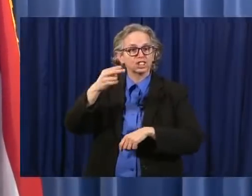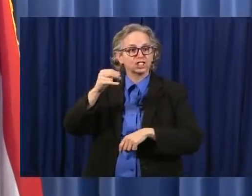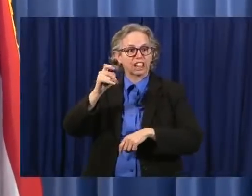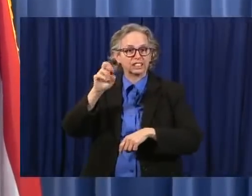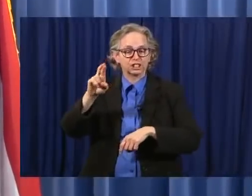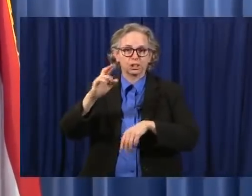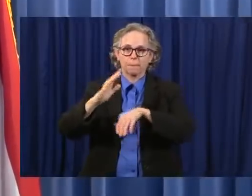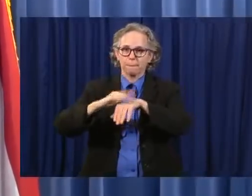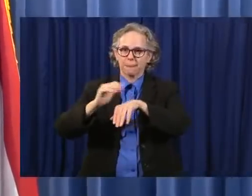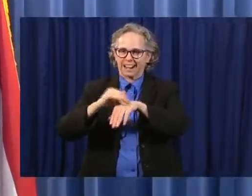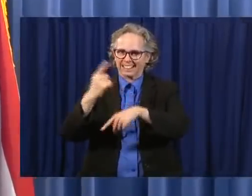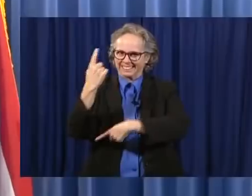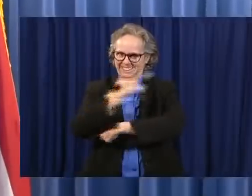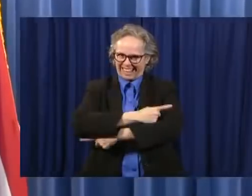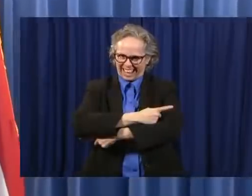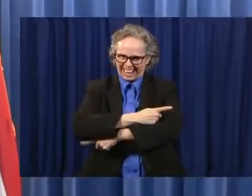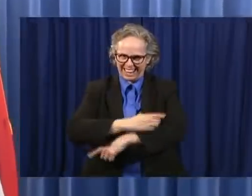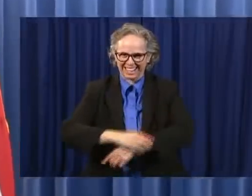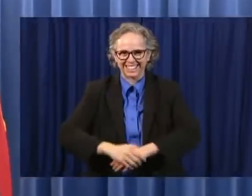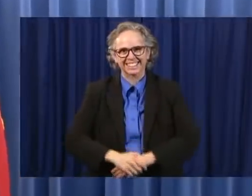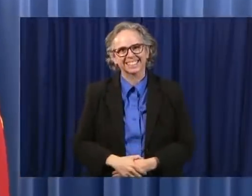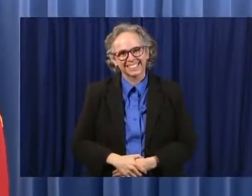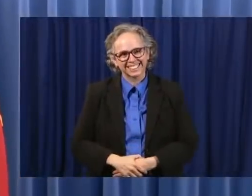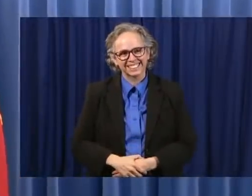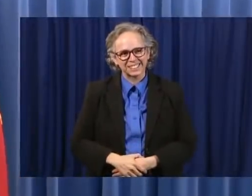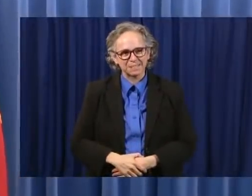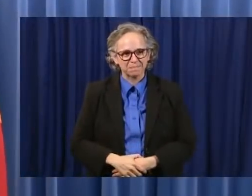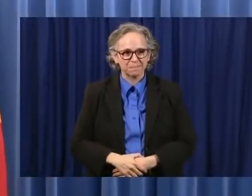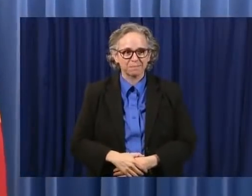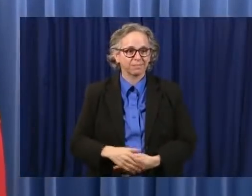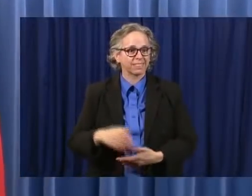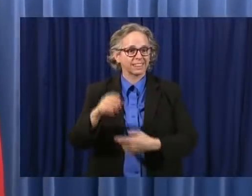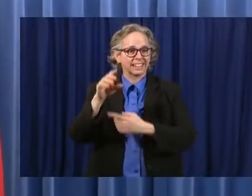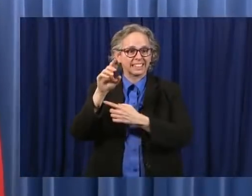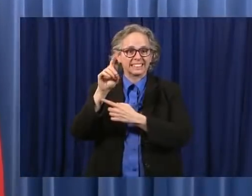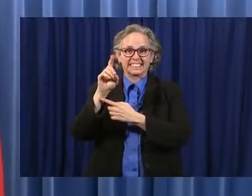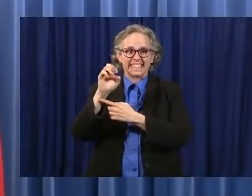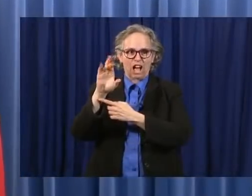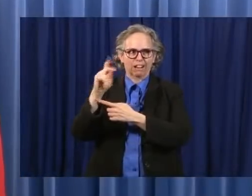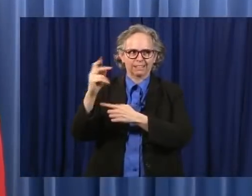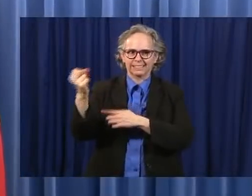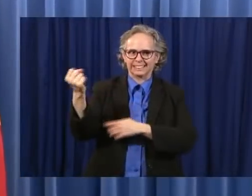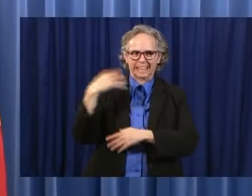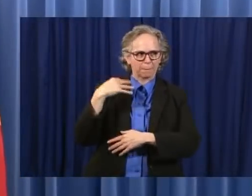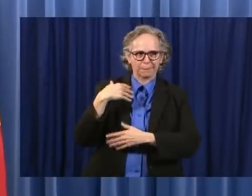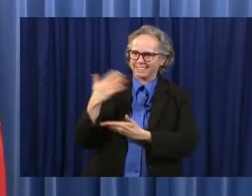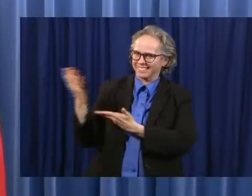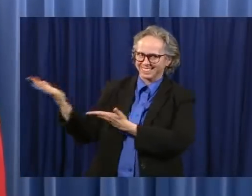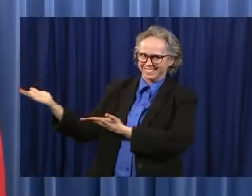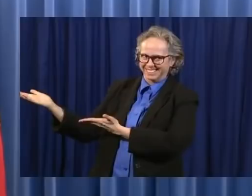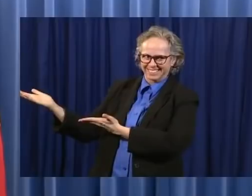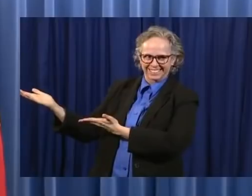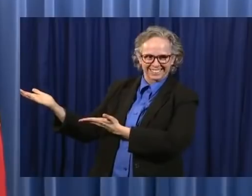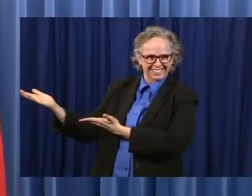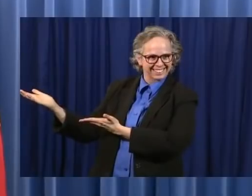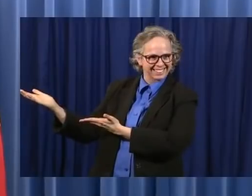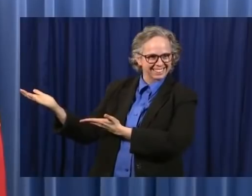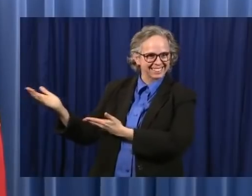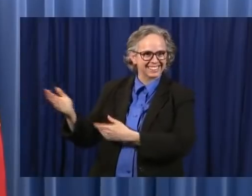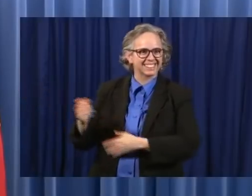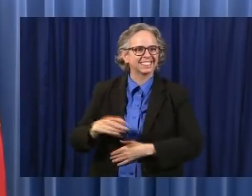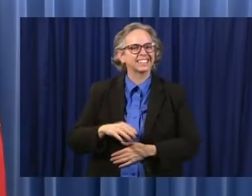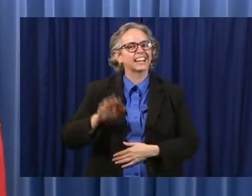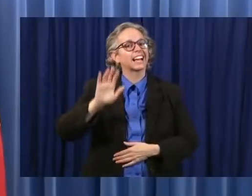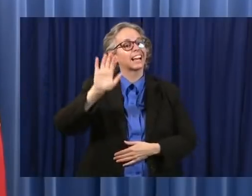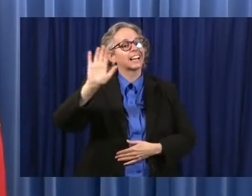Constituent Derek sent this to me, and this is a tie I forgot to wear yesterday, but his grandmother and his mom made the